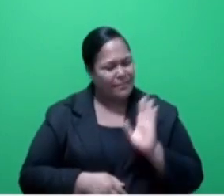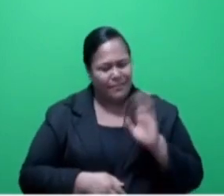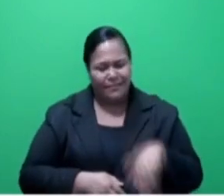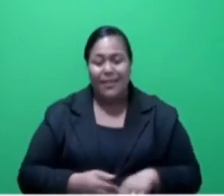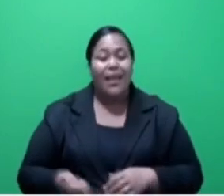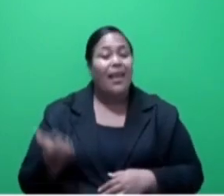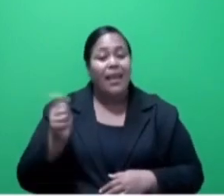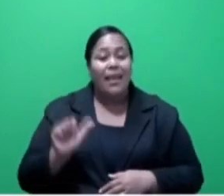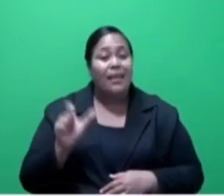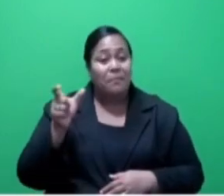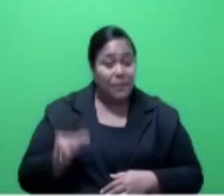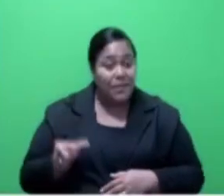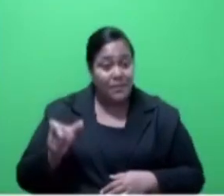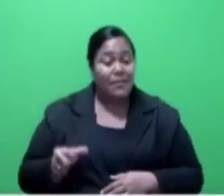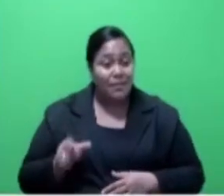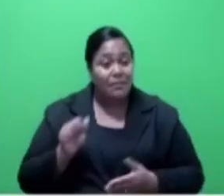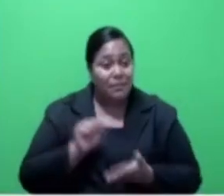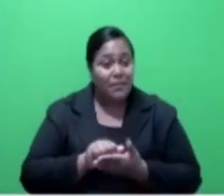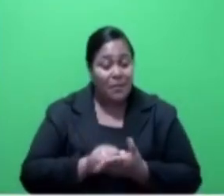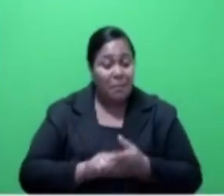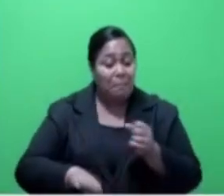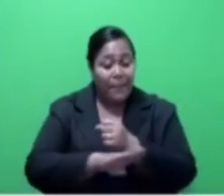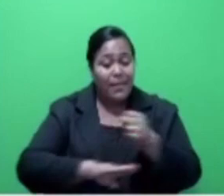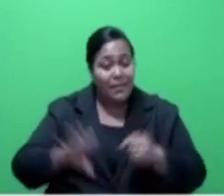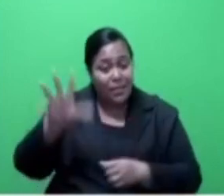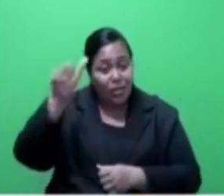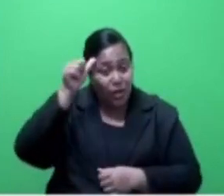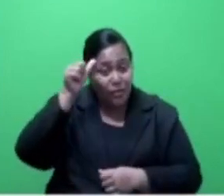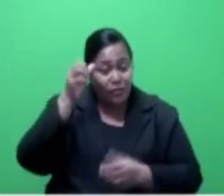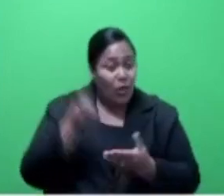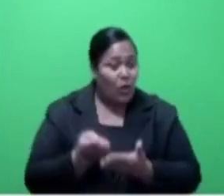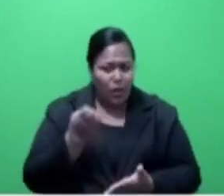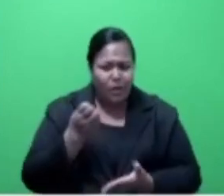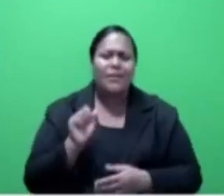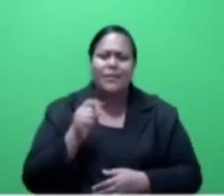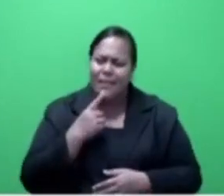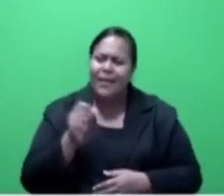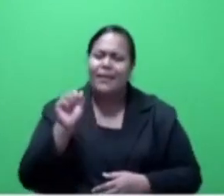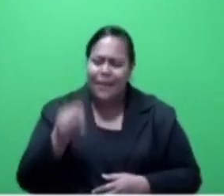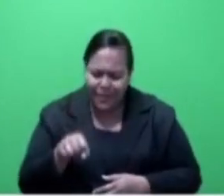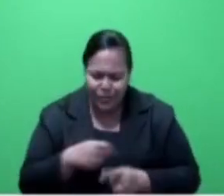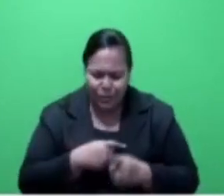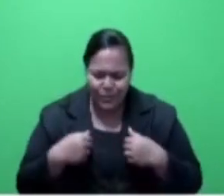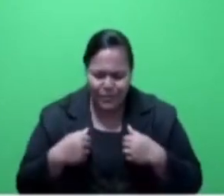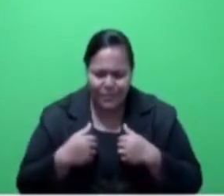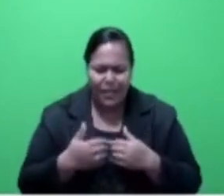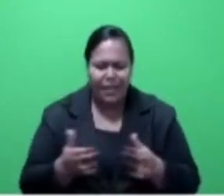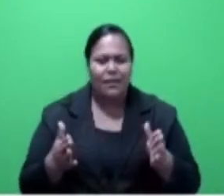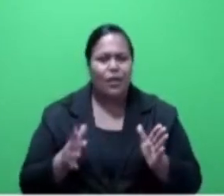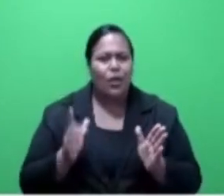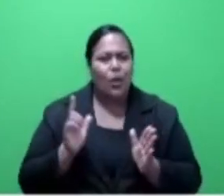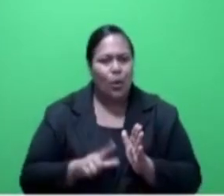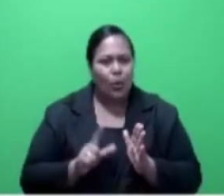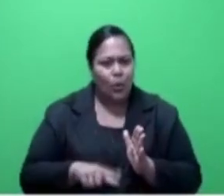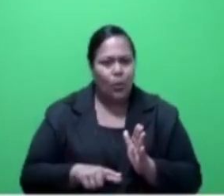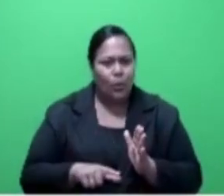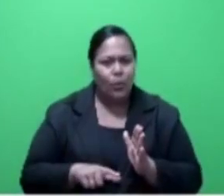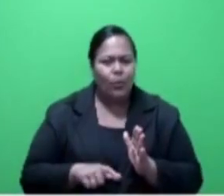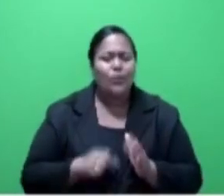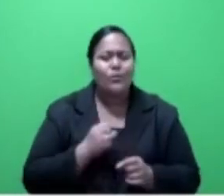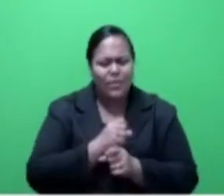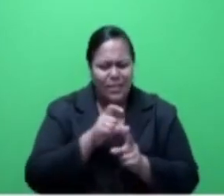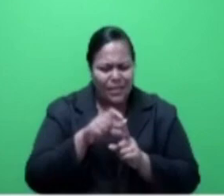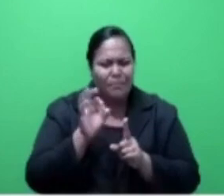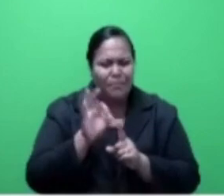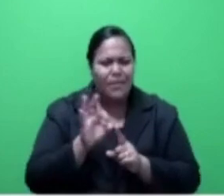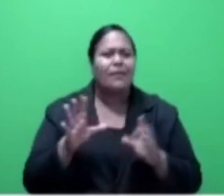with fundamental knowledge of the economy would say, yes, we're starting off with a lower base. Yes, our GDP value has gone down. We've already said